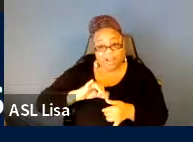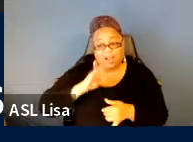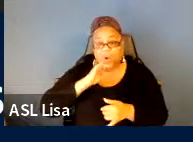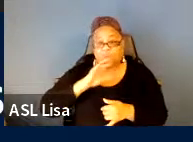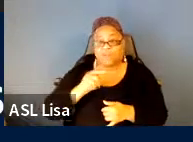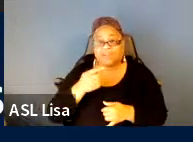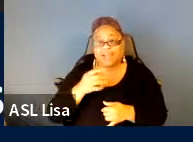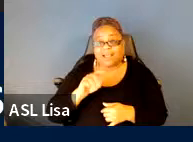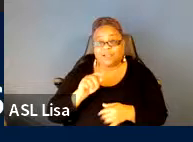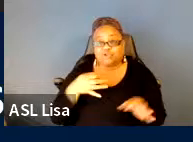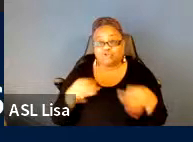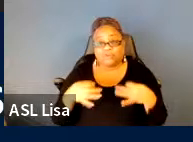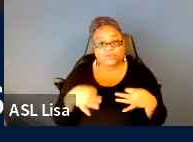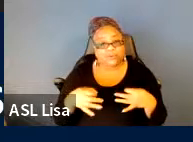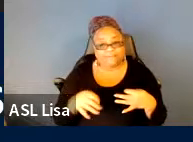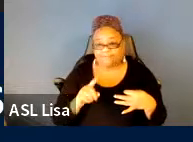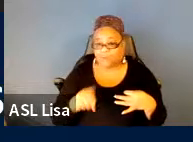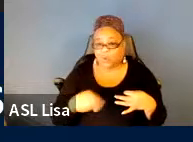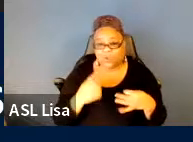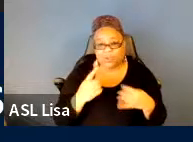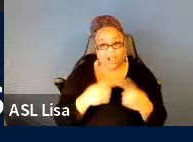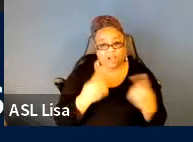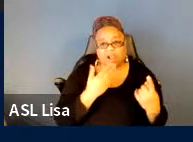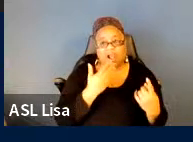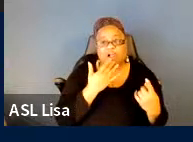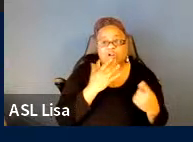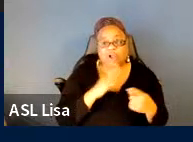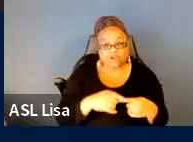description. Next slide, please.